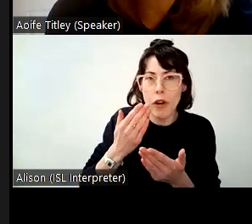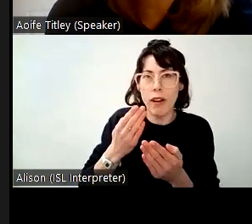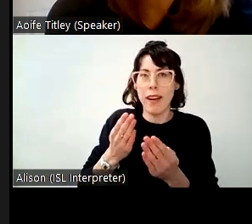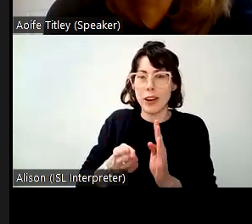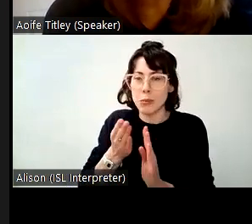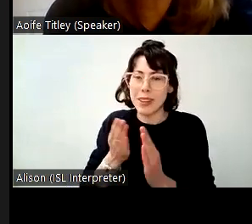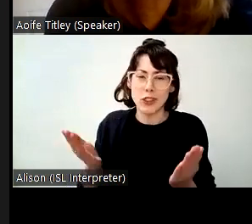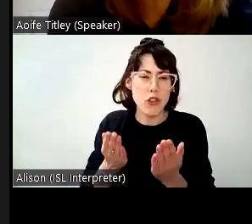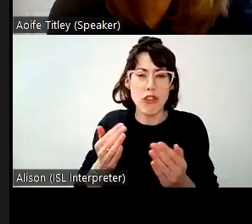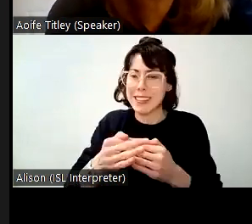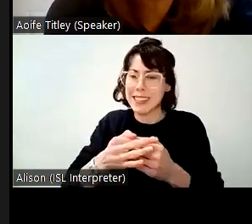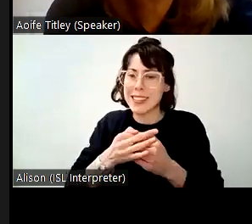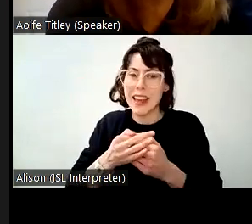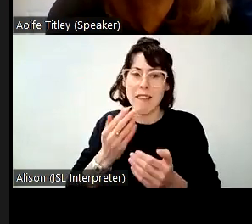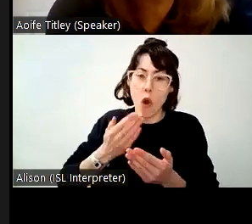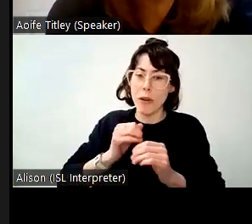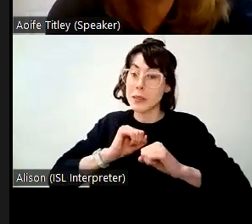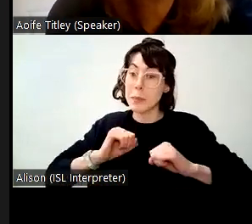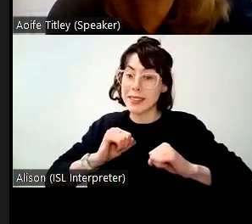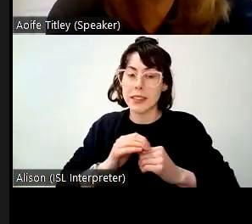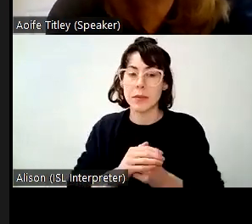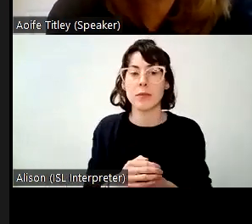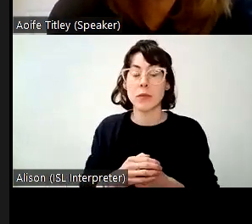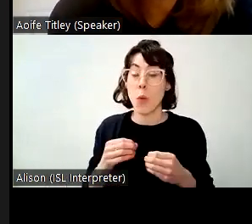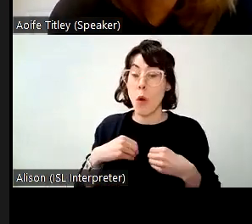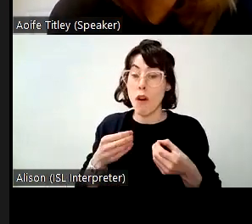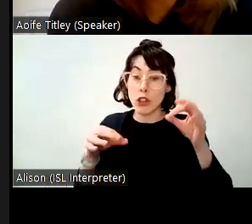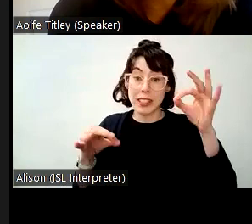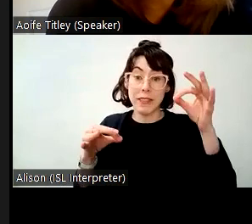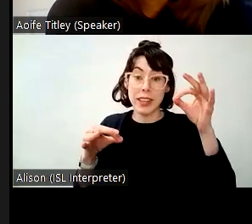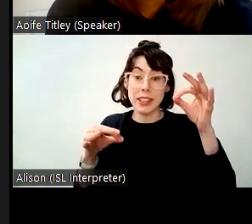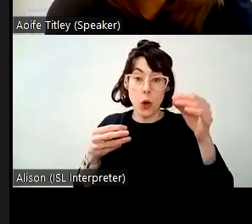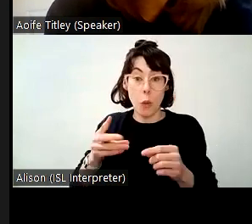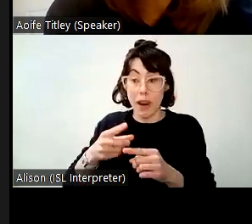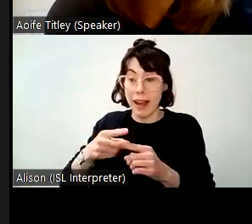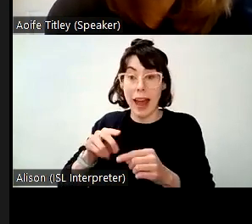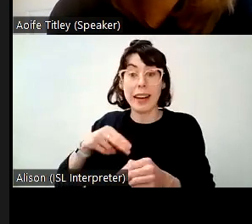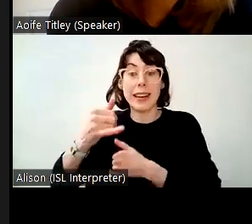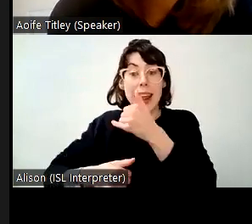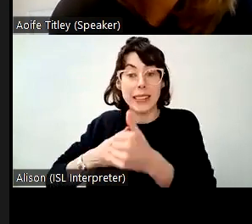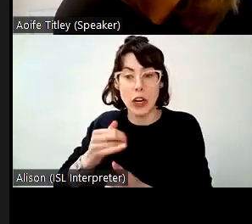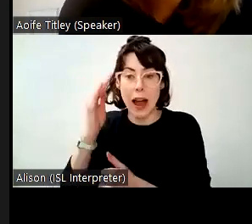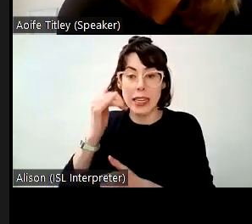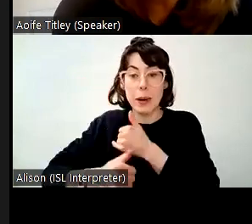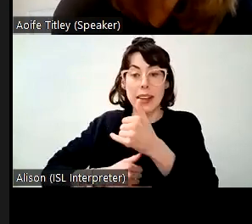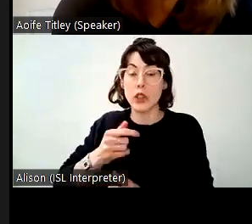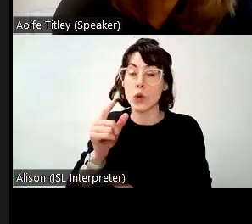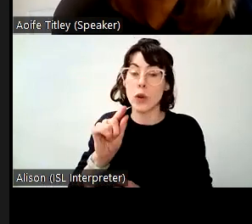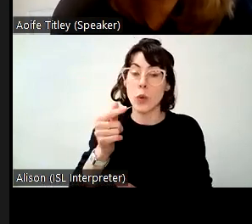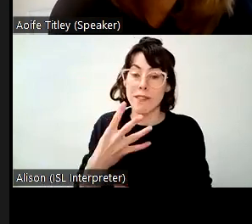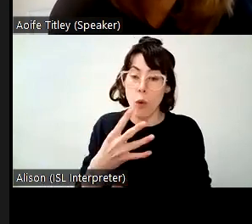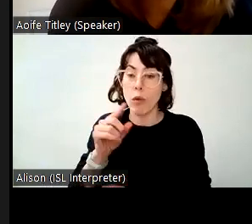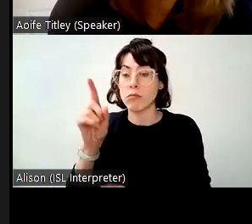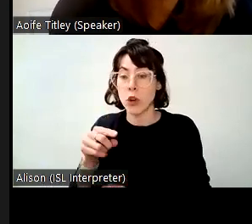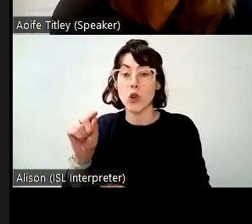as well. So the certificate that we are offering, it's going to run again next year for the academic year 2024-2025. It's a